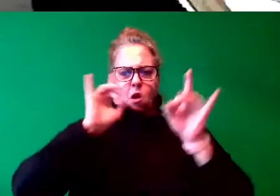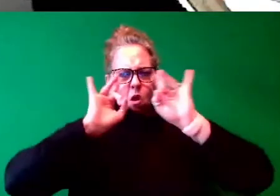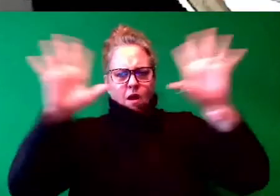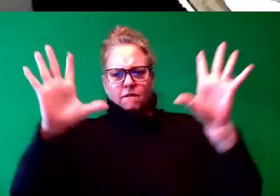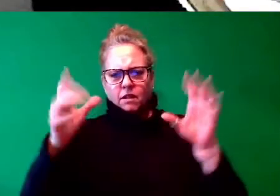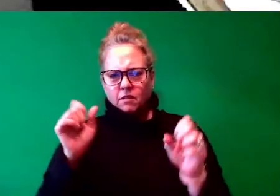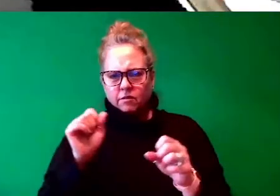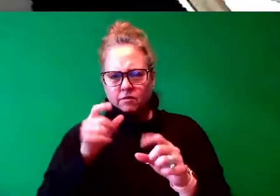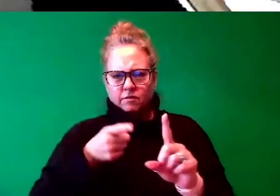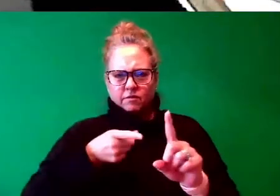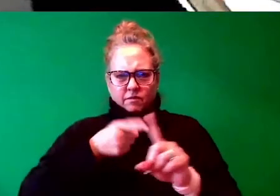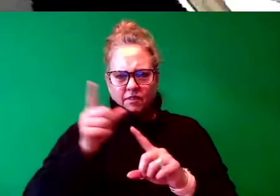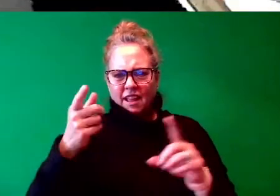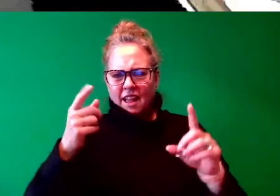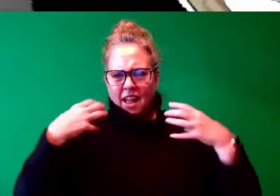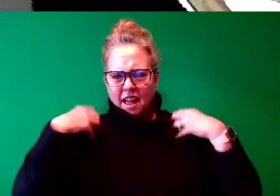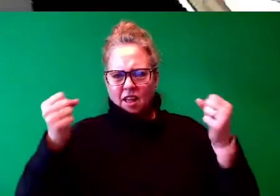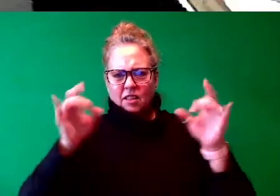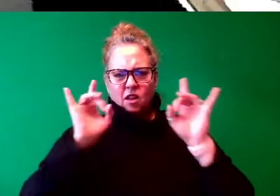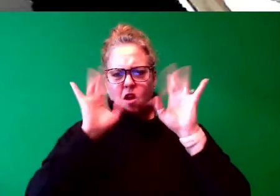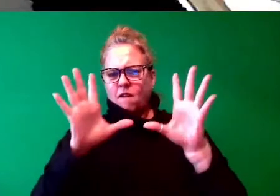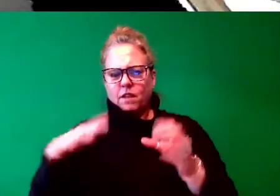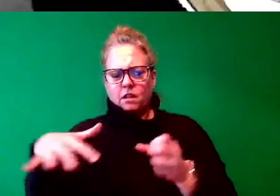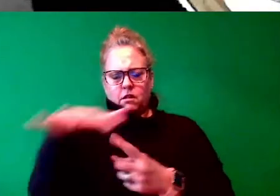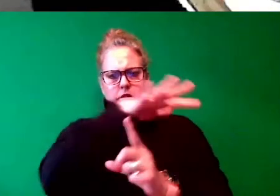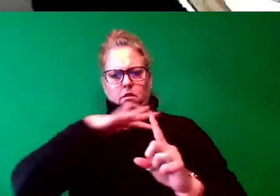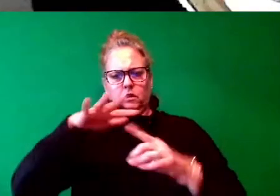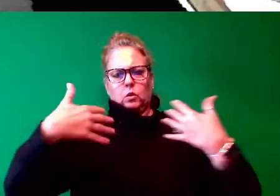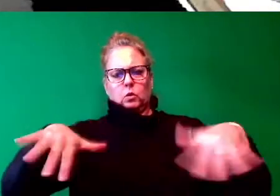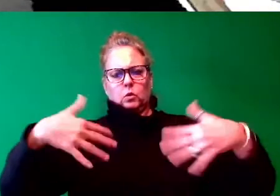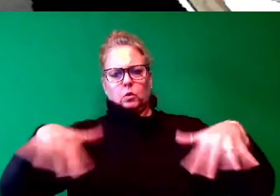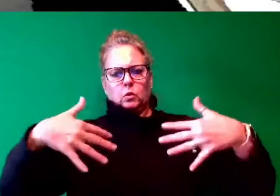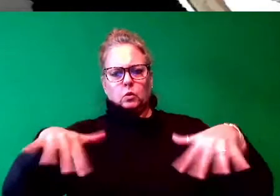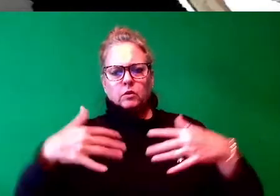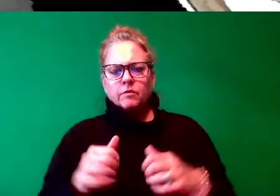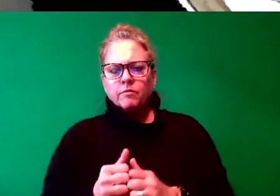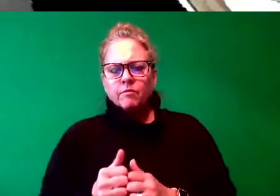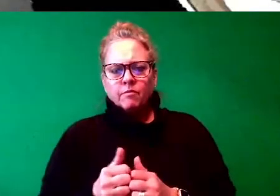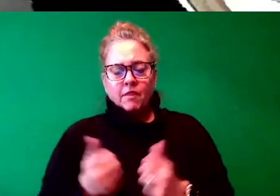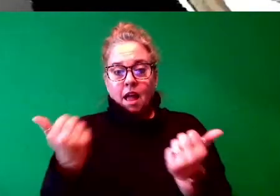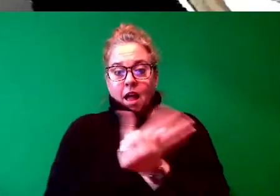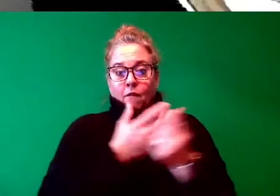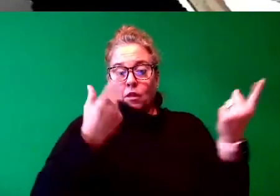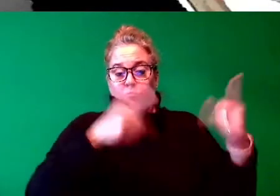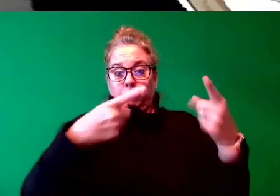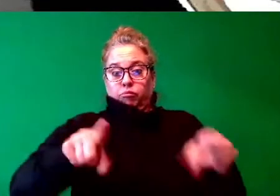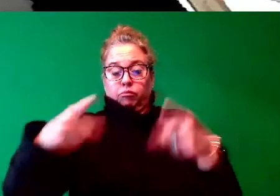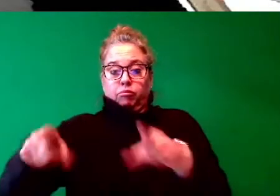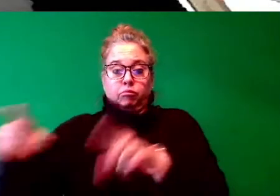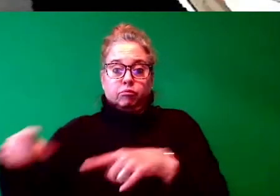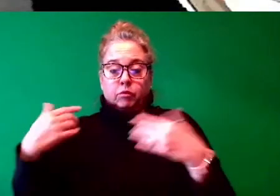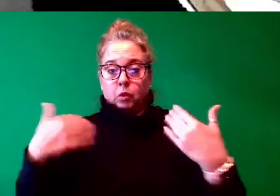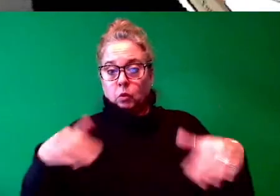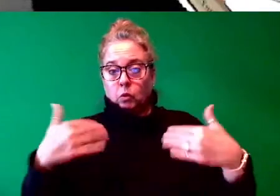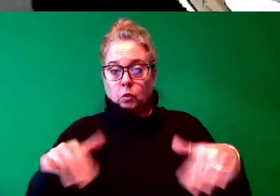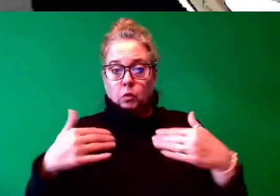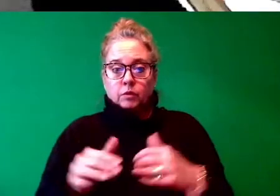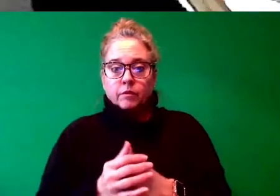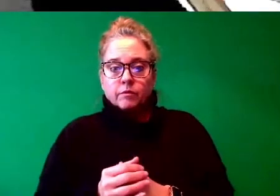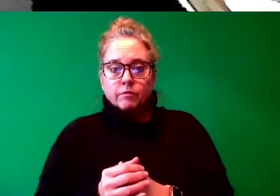with all that's going on. And knowing that, they're trying to do